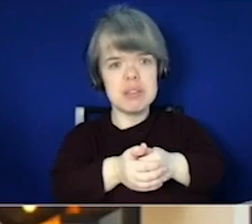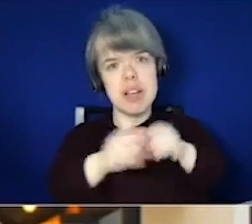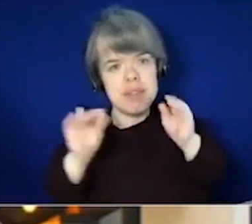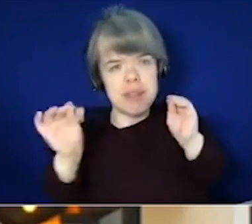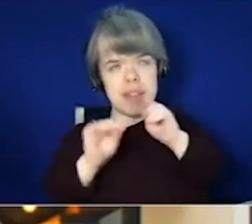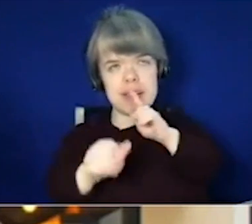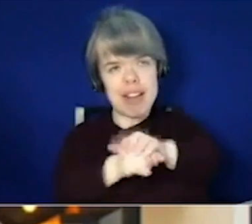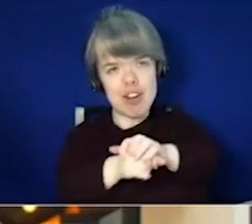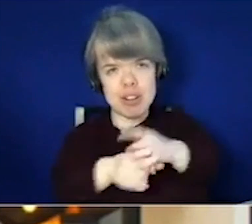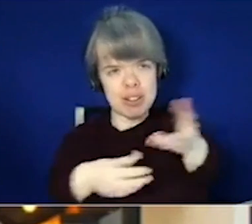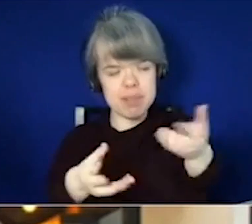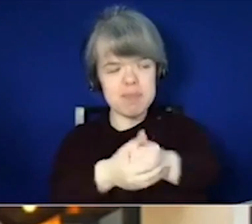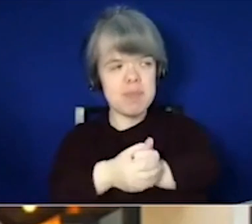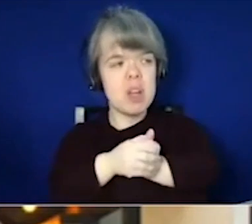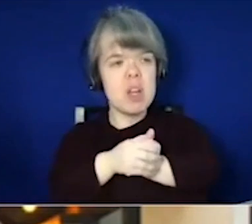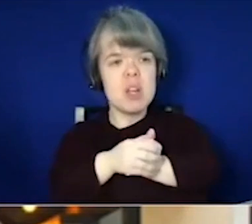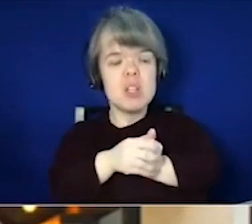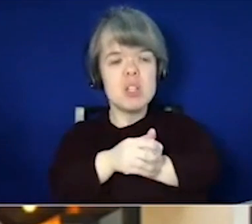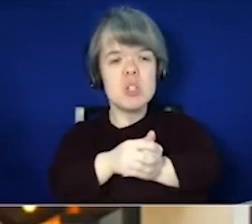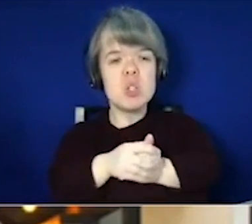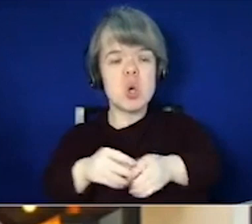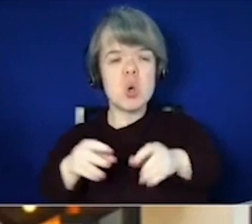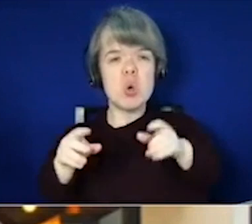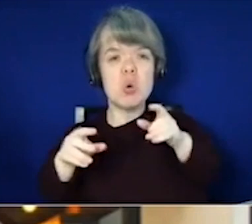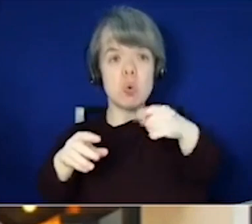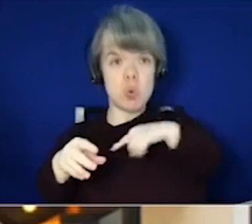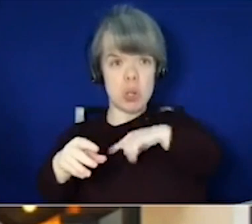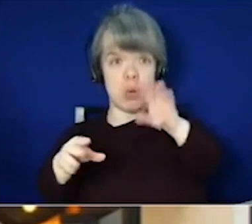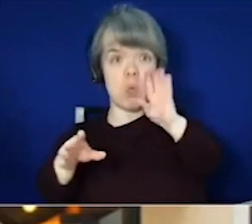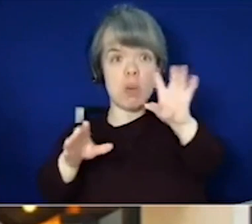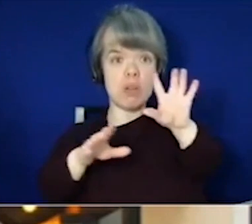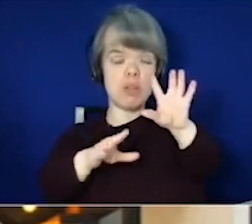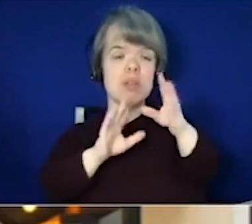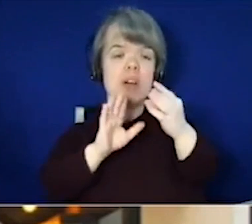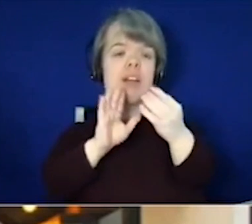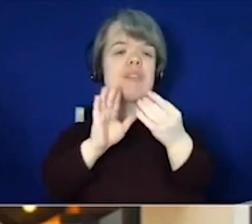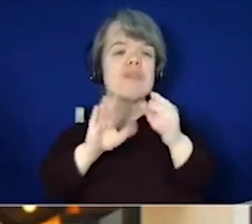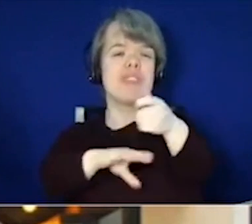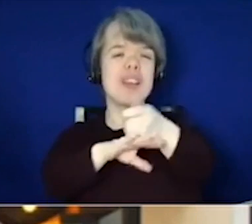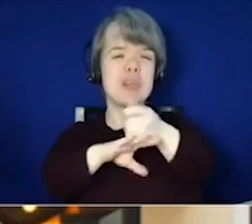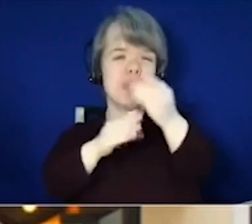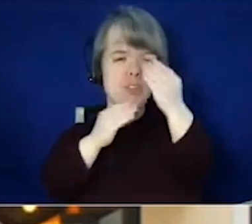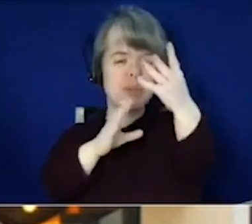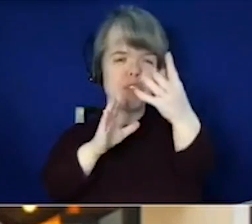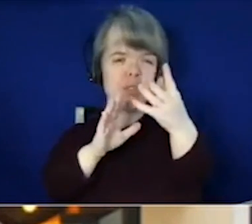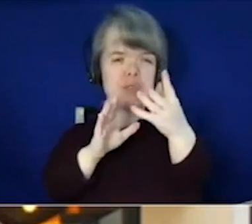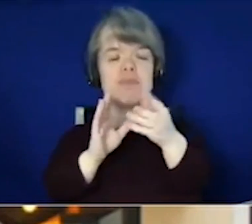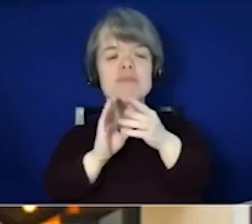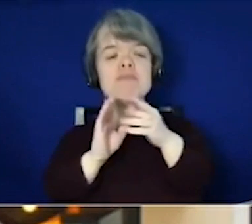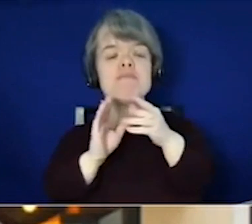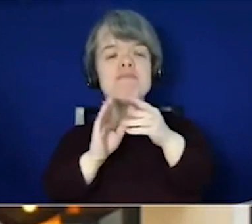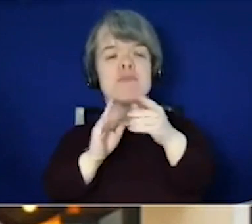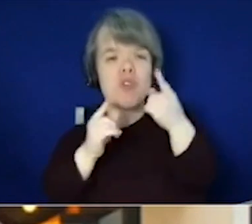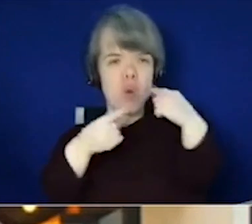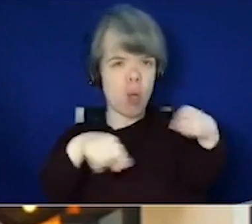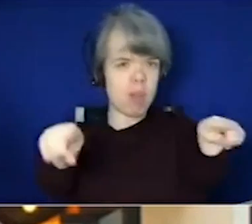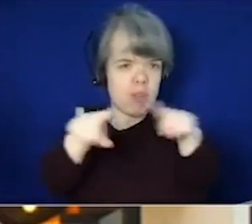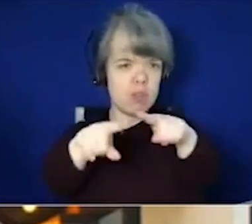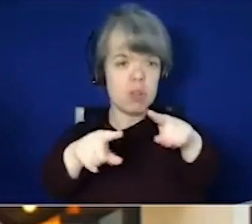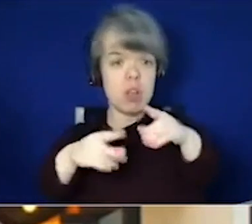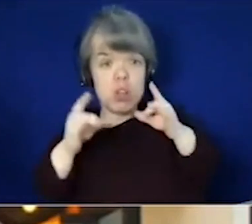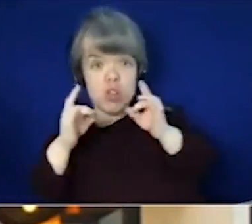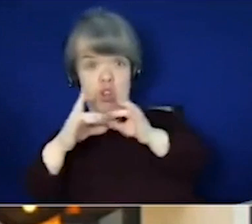Nelson. We've got Shannon. We've got May. We have, of course, Becky. There's no introduction for Becky. And of course, Howard. So please put your questions